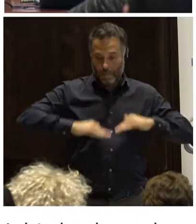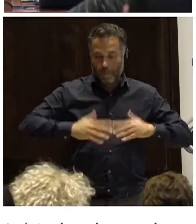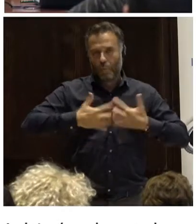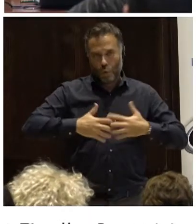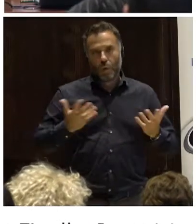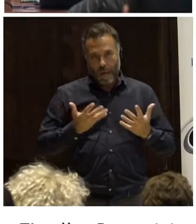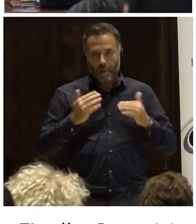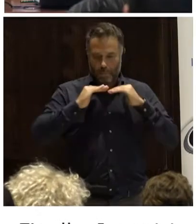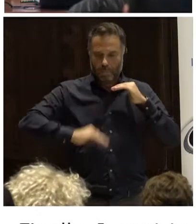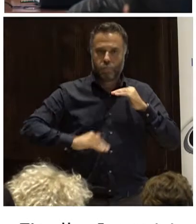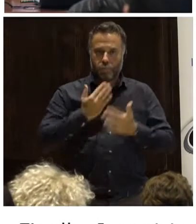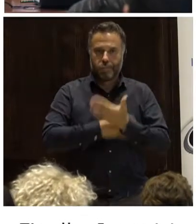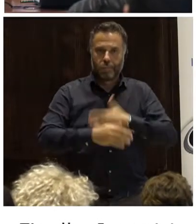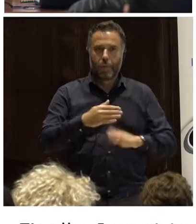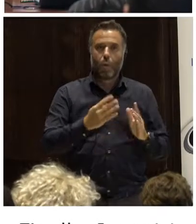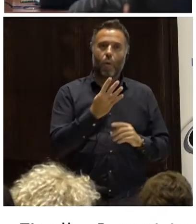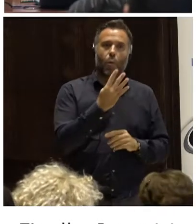4 and 5,